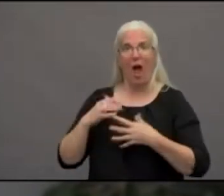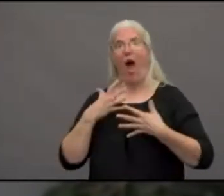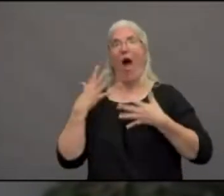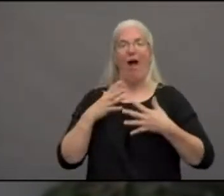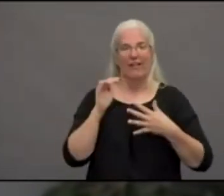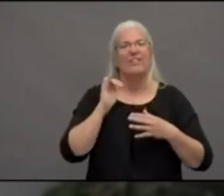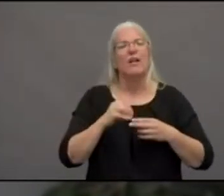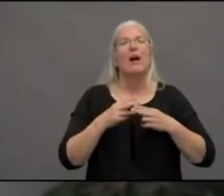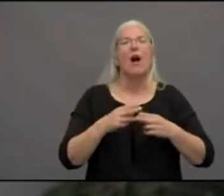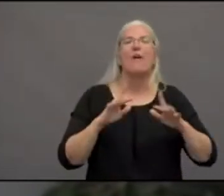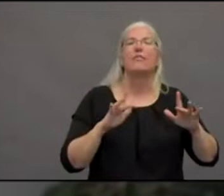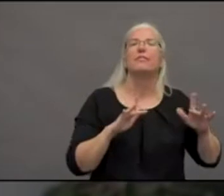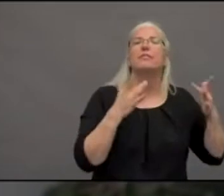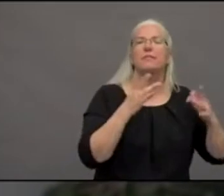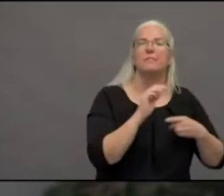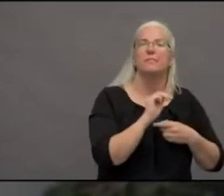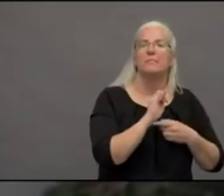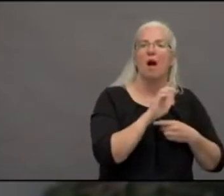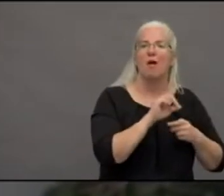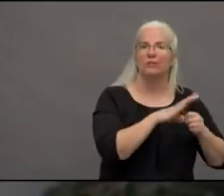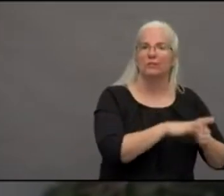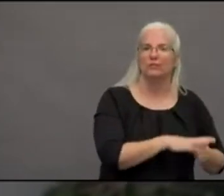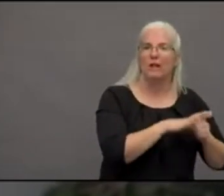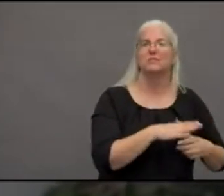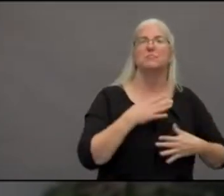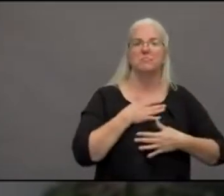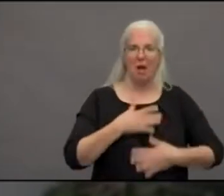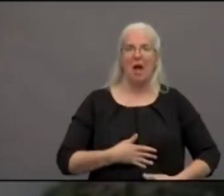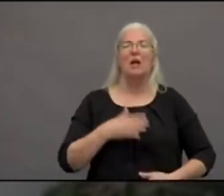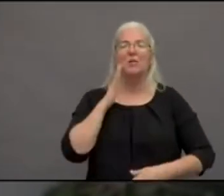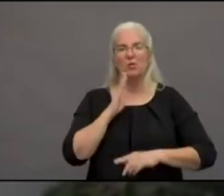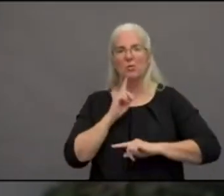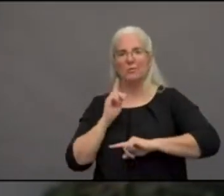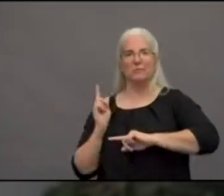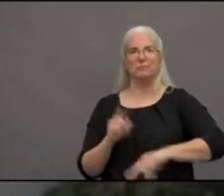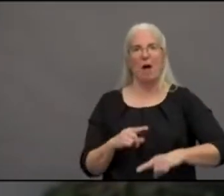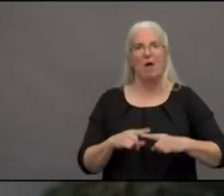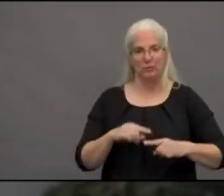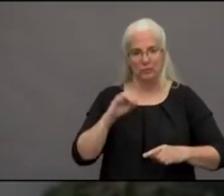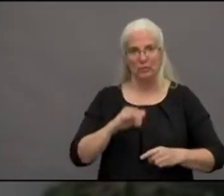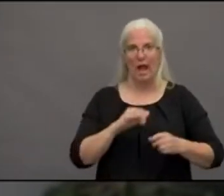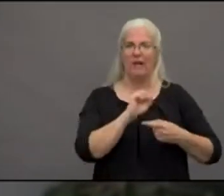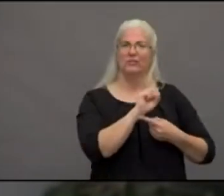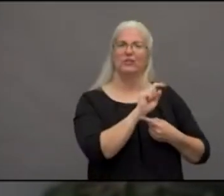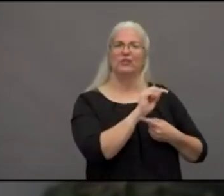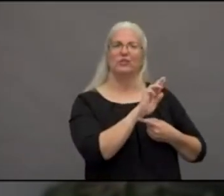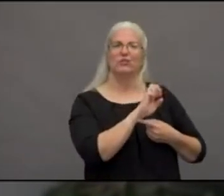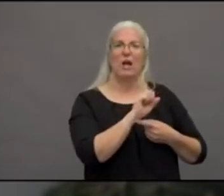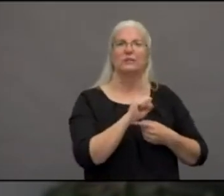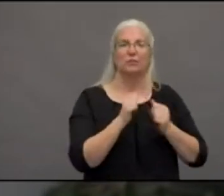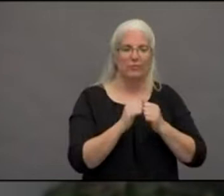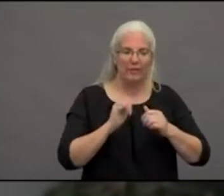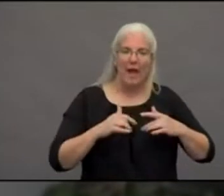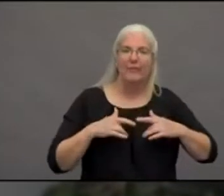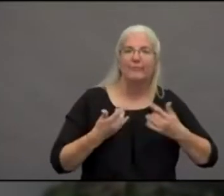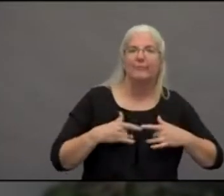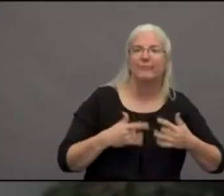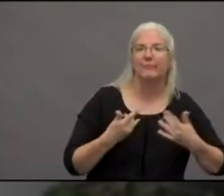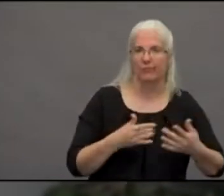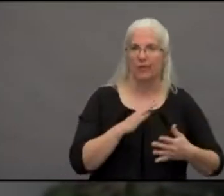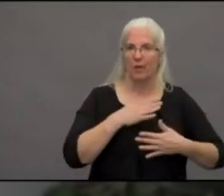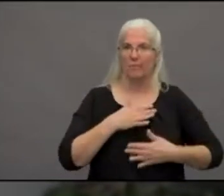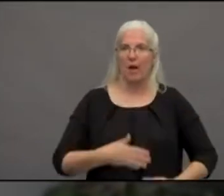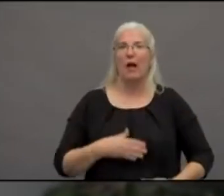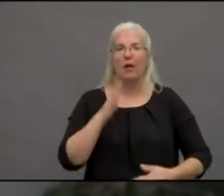of mechanisms in our body and our past experiences to help us cope with that mild stress. And it actually supports our